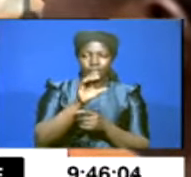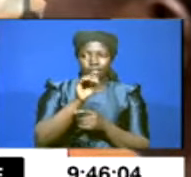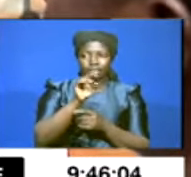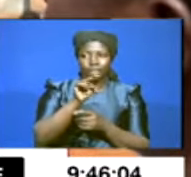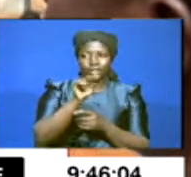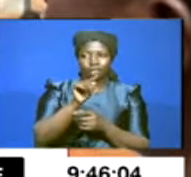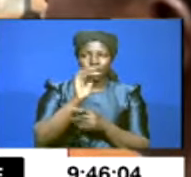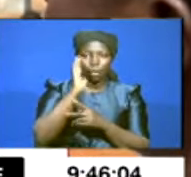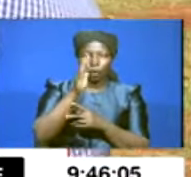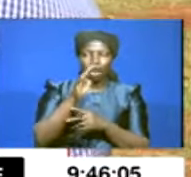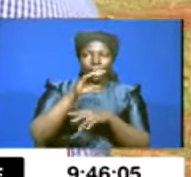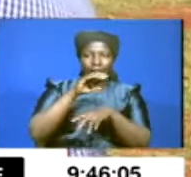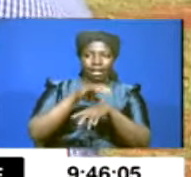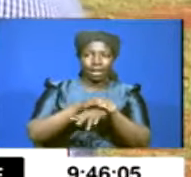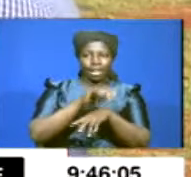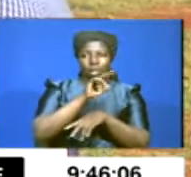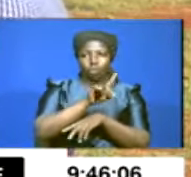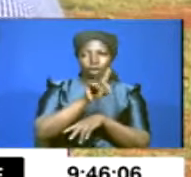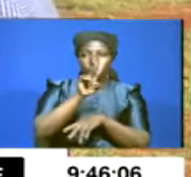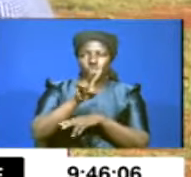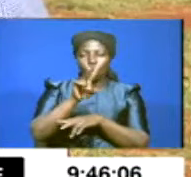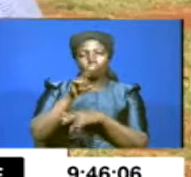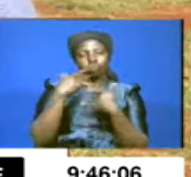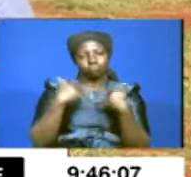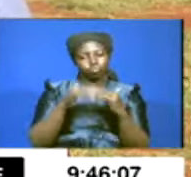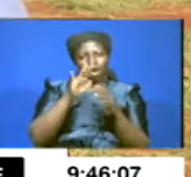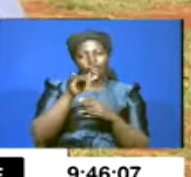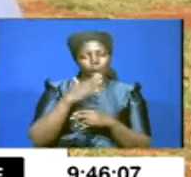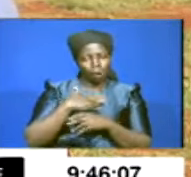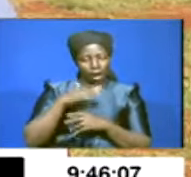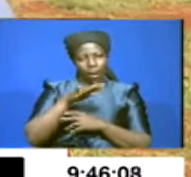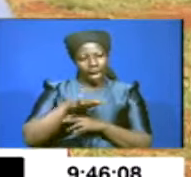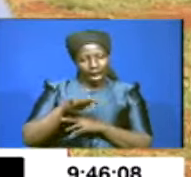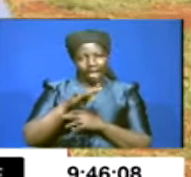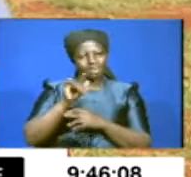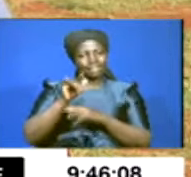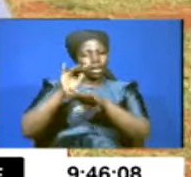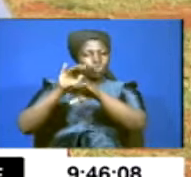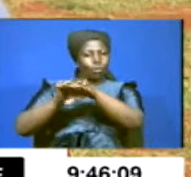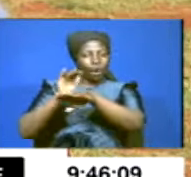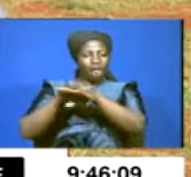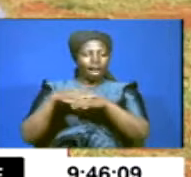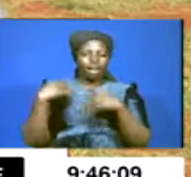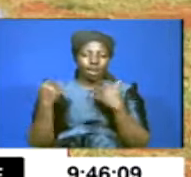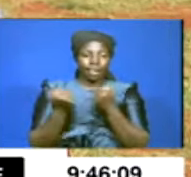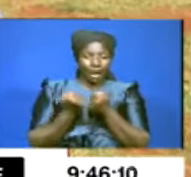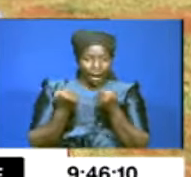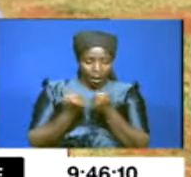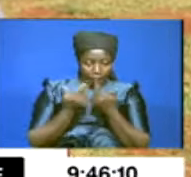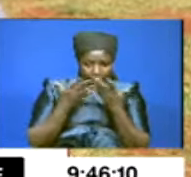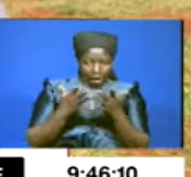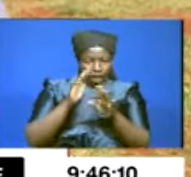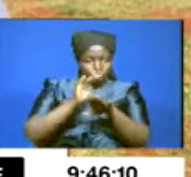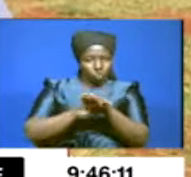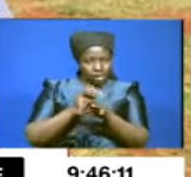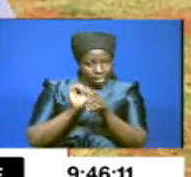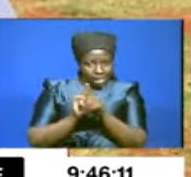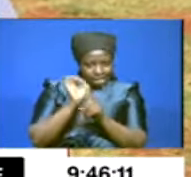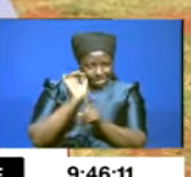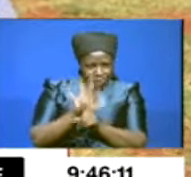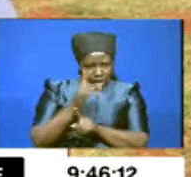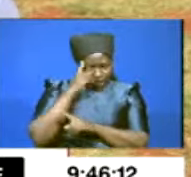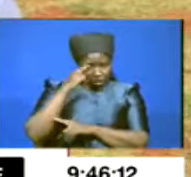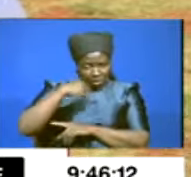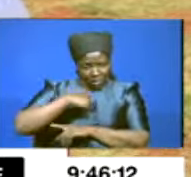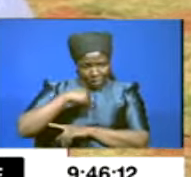two players from our side. It has been a good game here. and good exposure. For me,